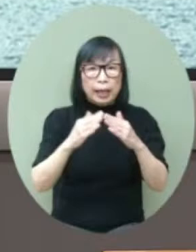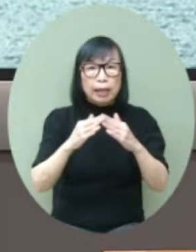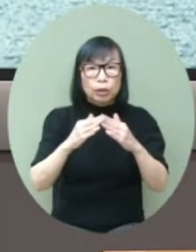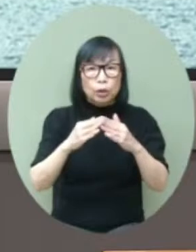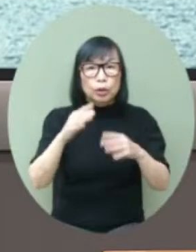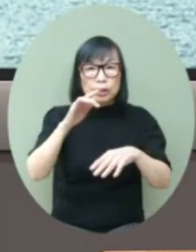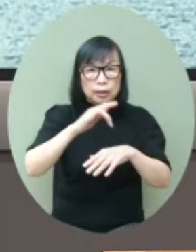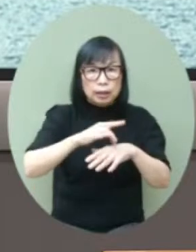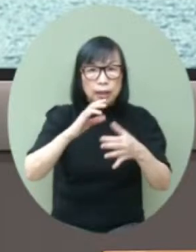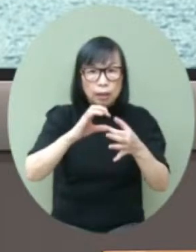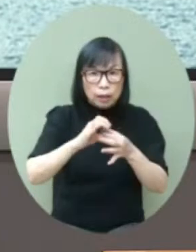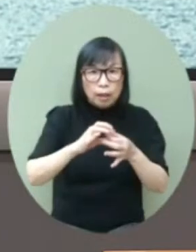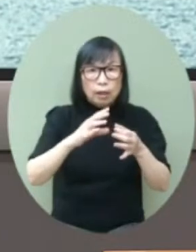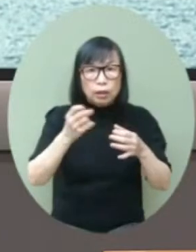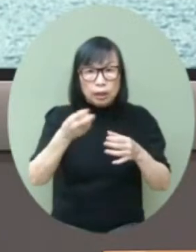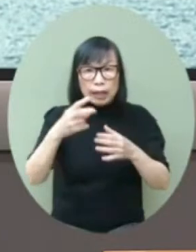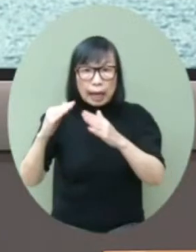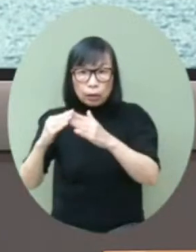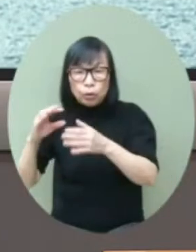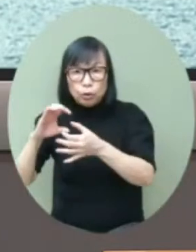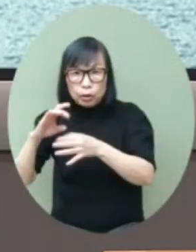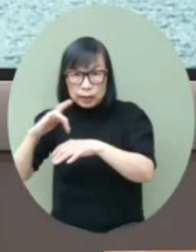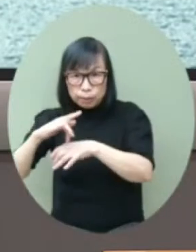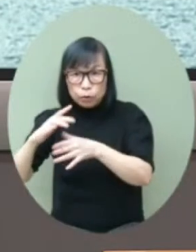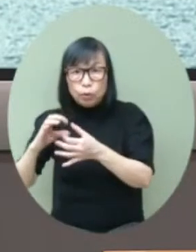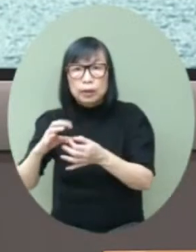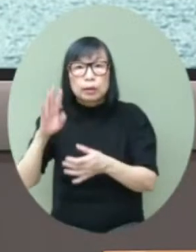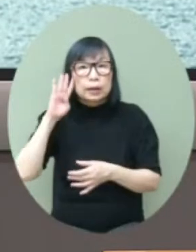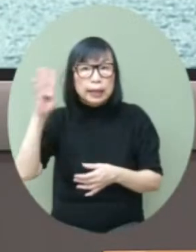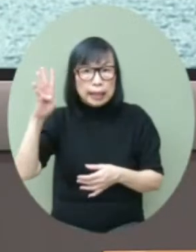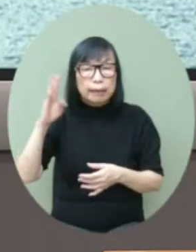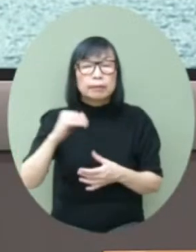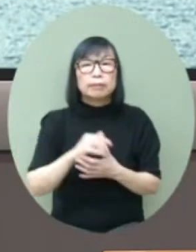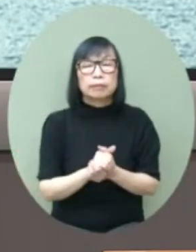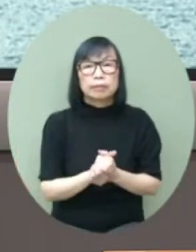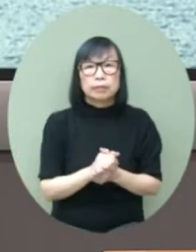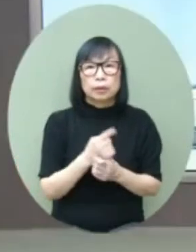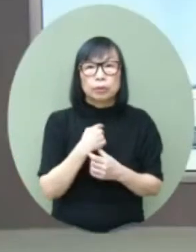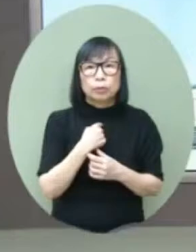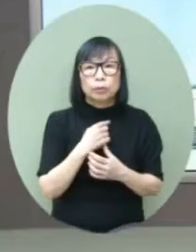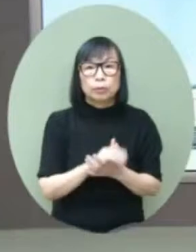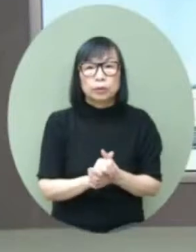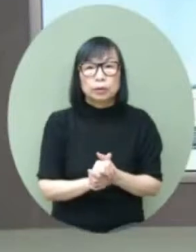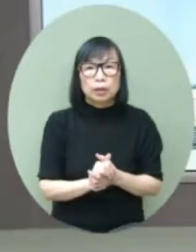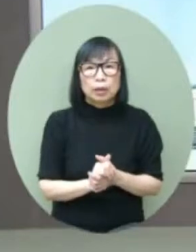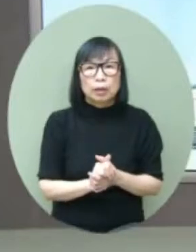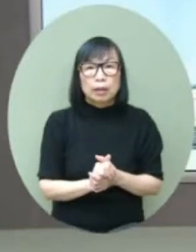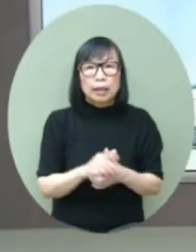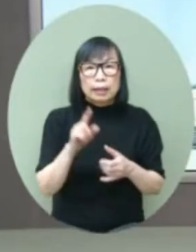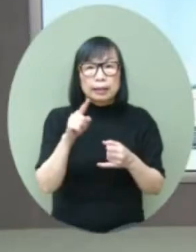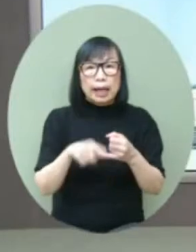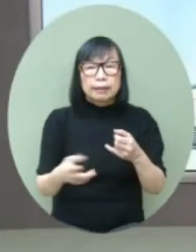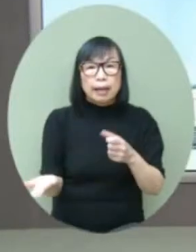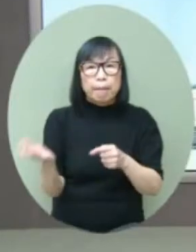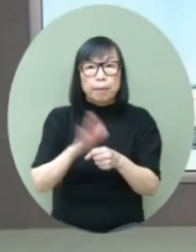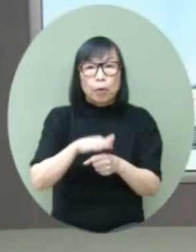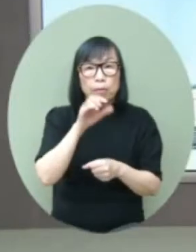For the family contact of the close contacts, 7 days.